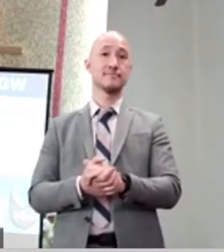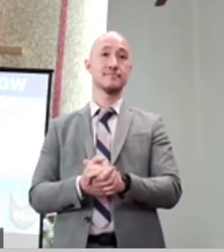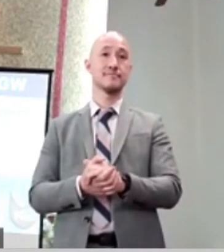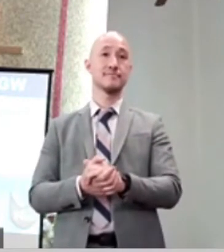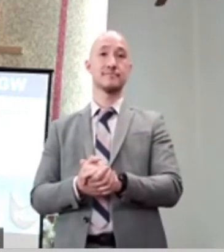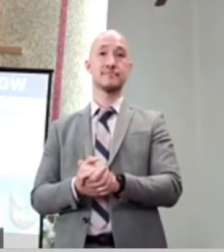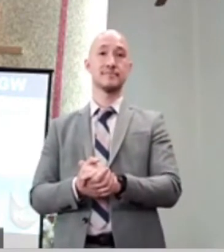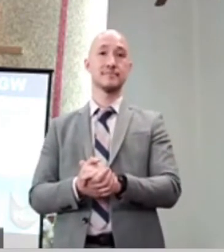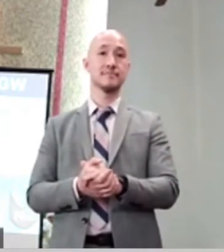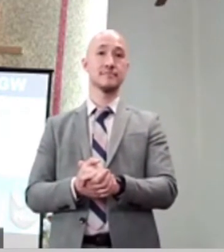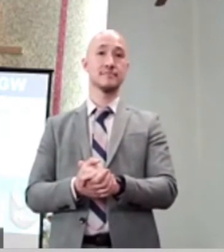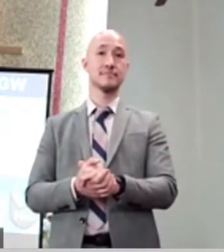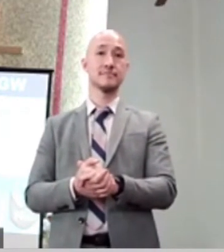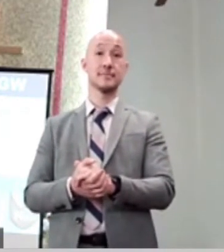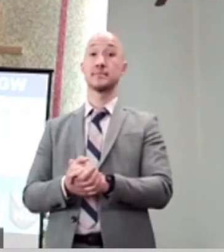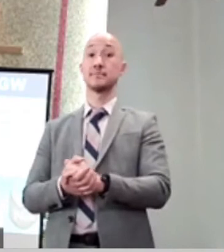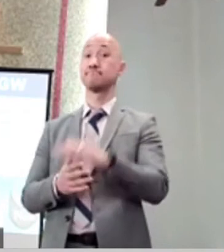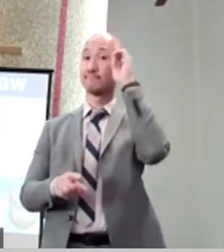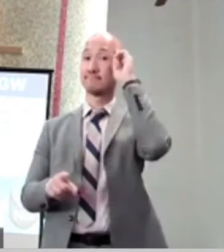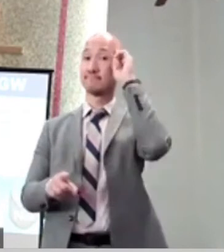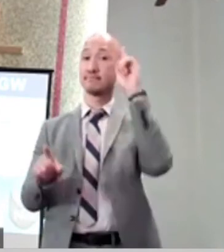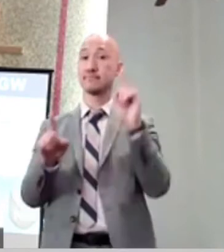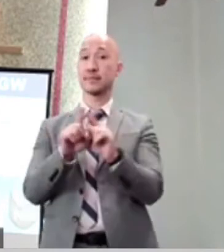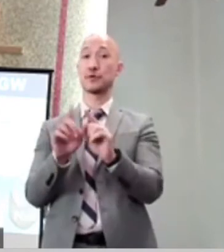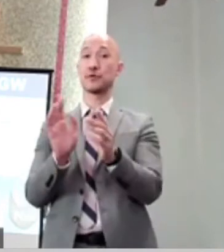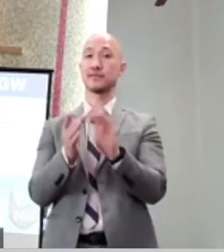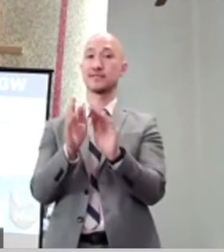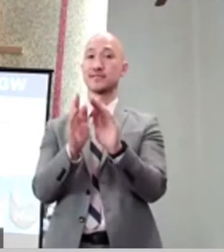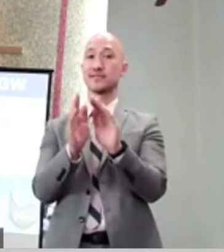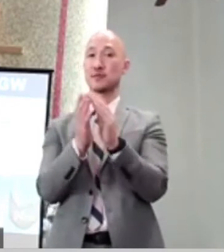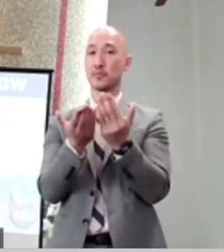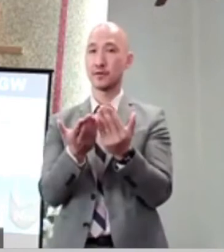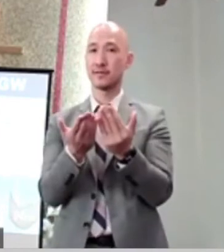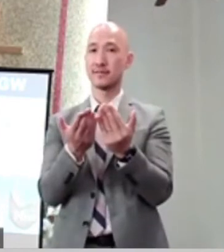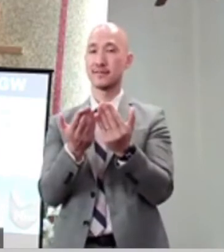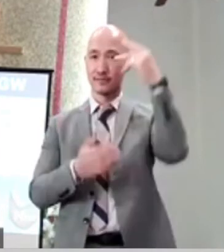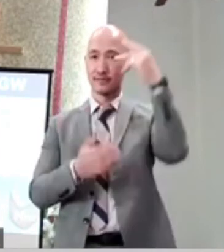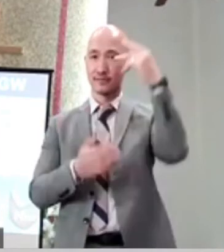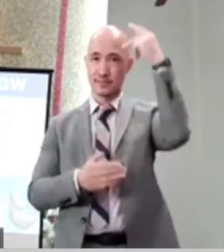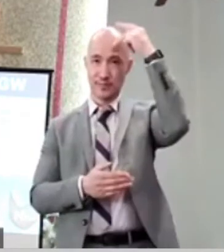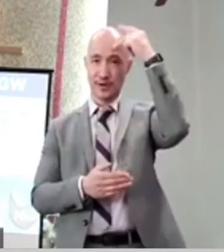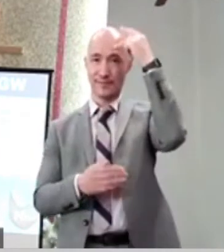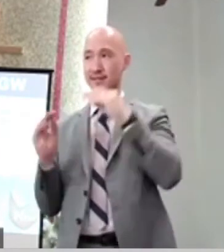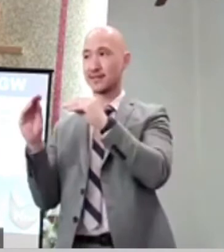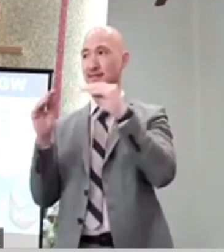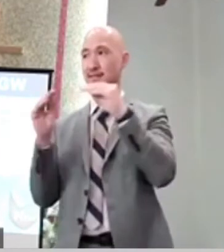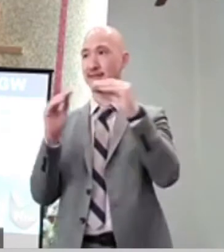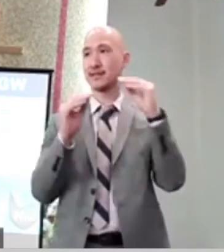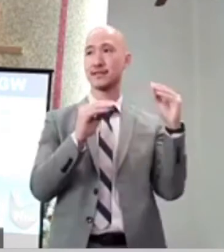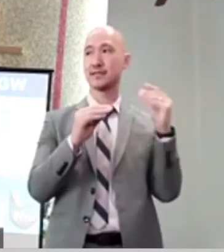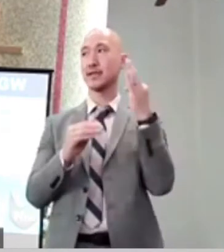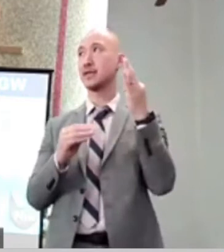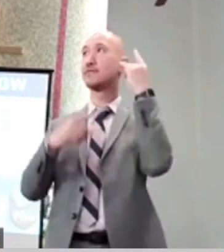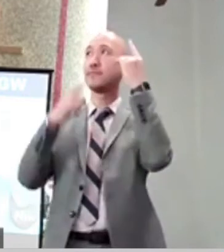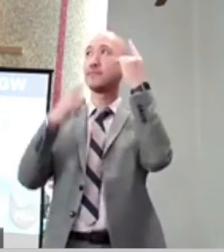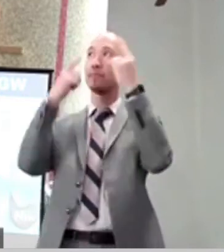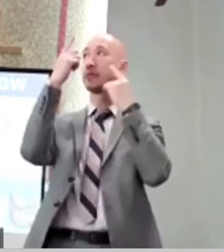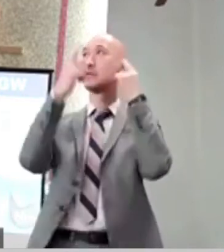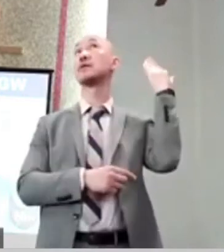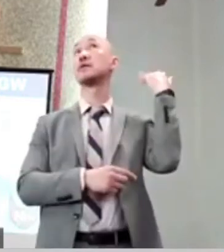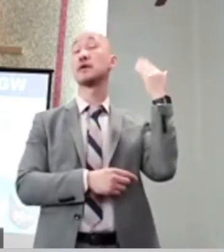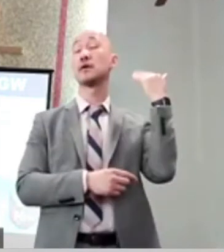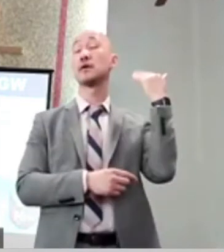it's foolishness to think that? Because the old days are really no different. It's just our own interpretation.